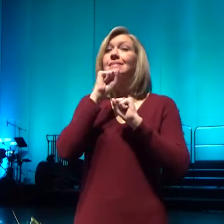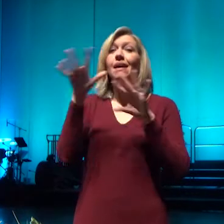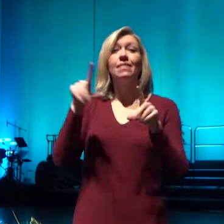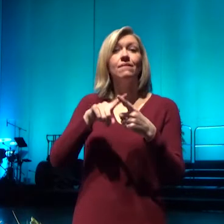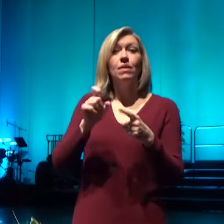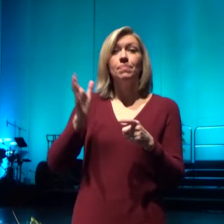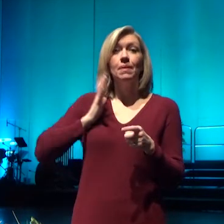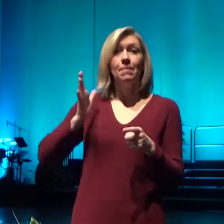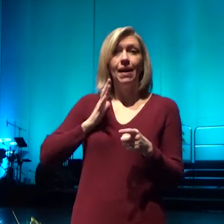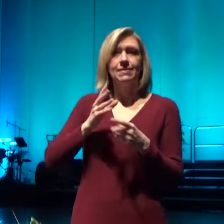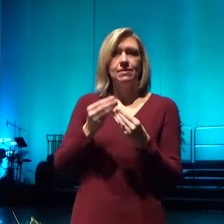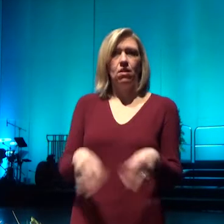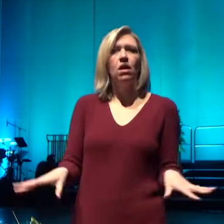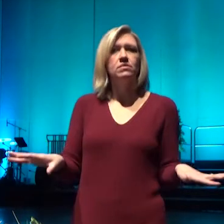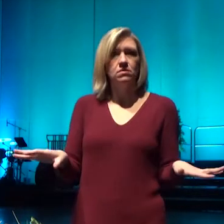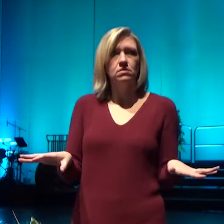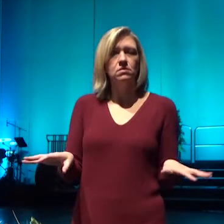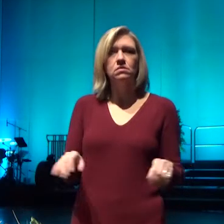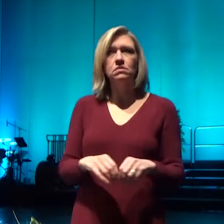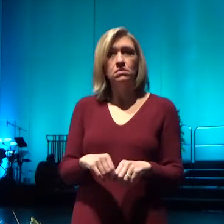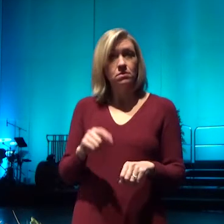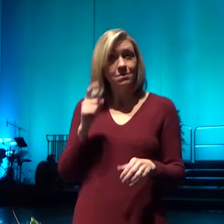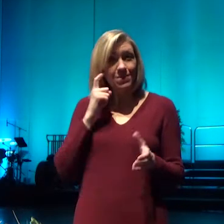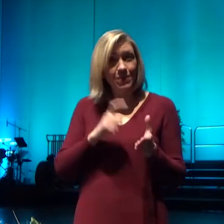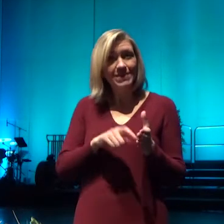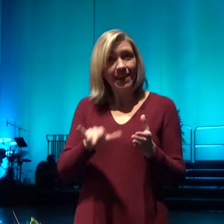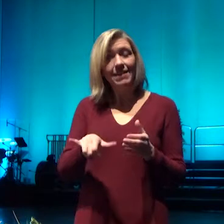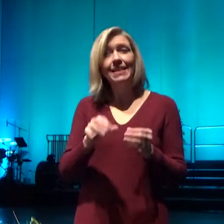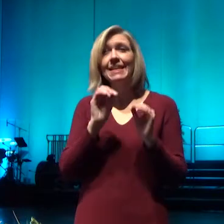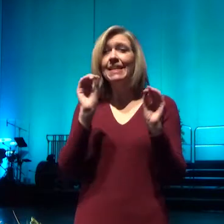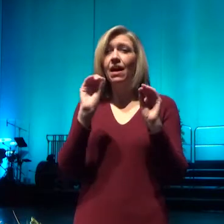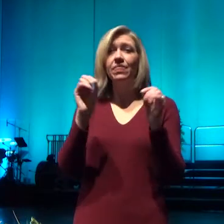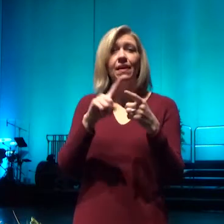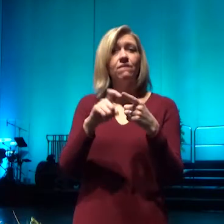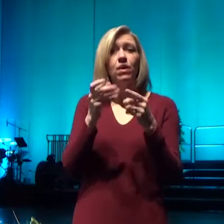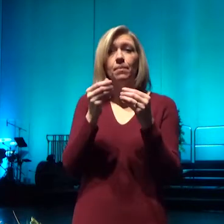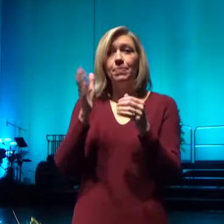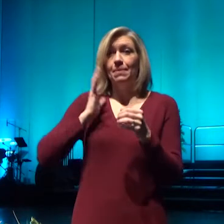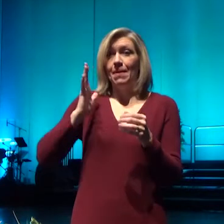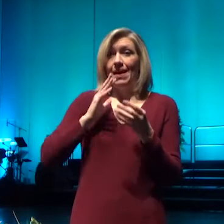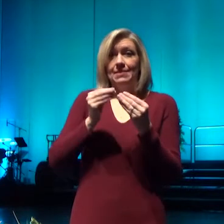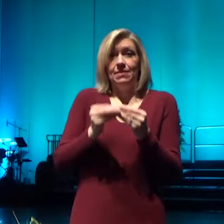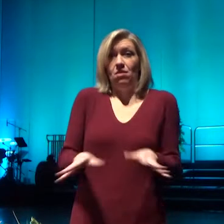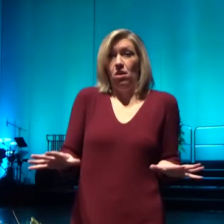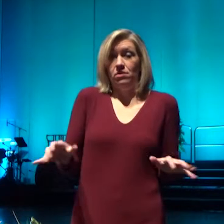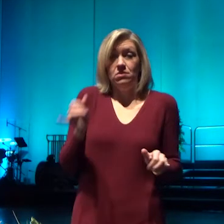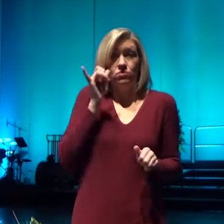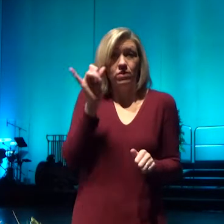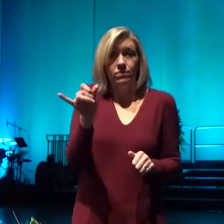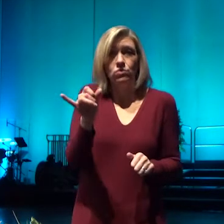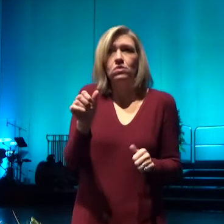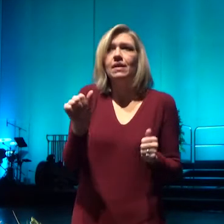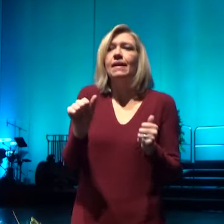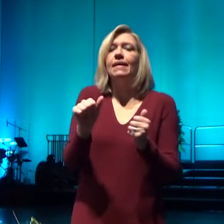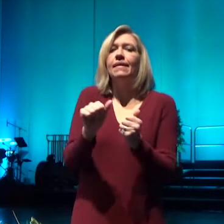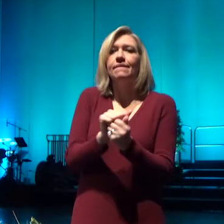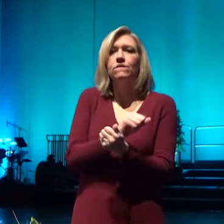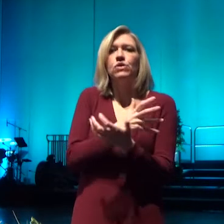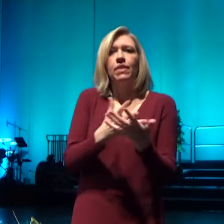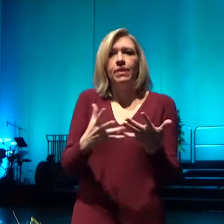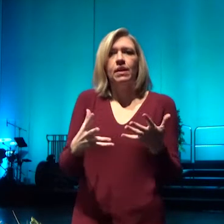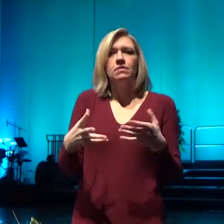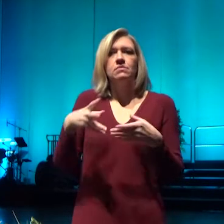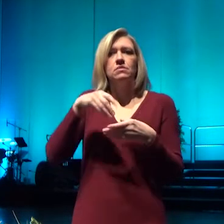irretrievably lost." Hear that. Nothing from the past is irretrievably lost. Everything is